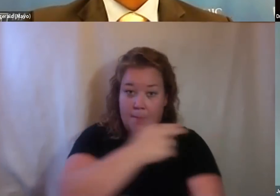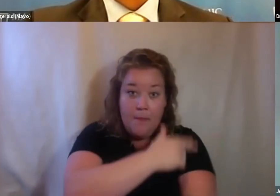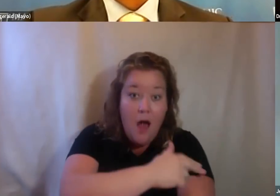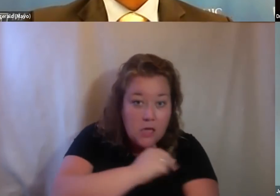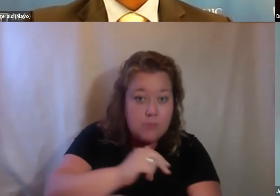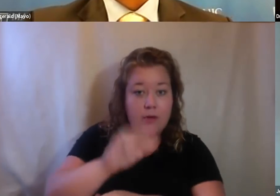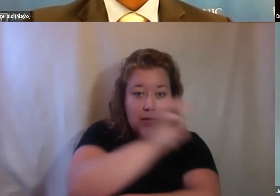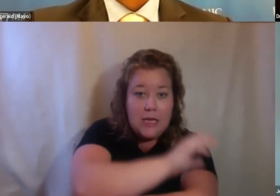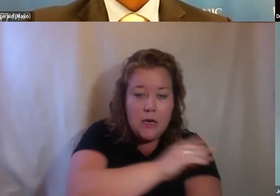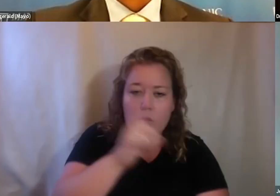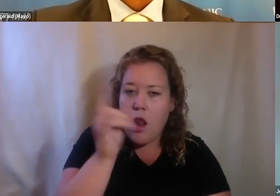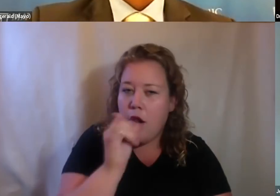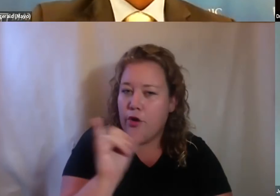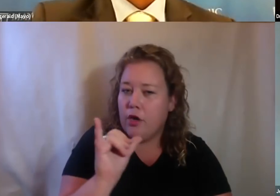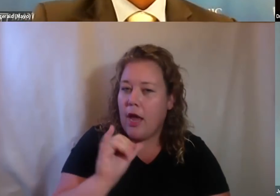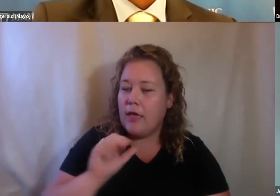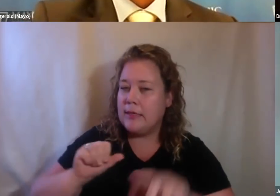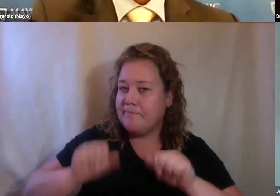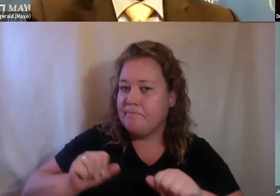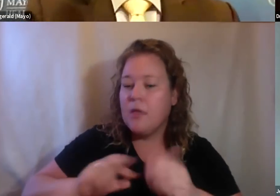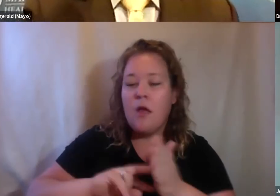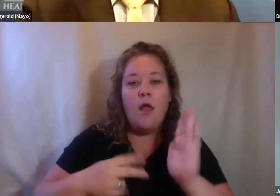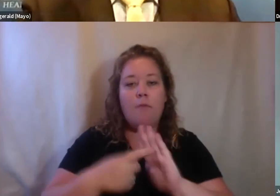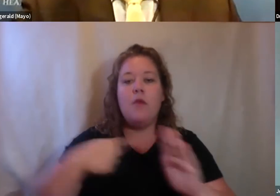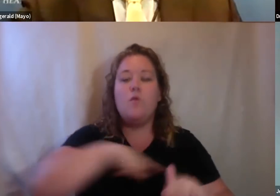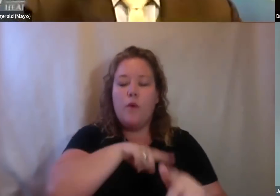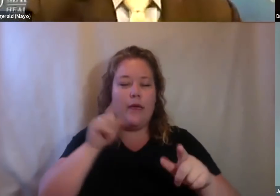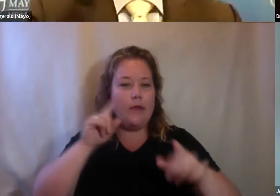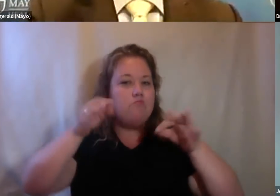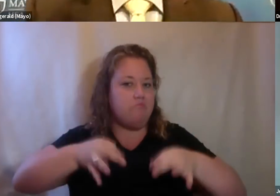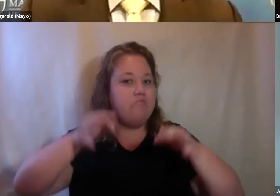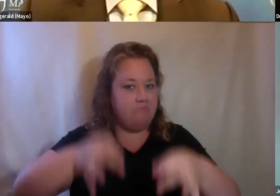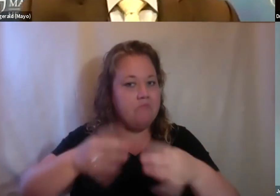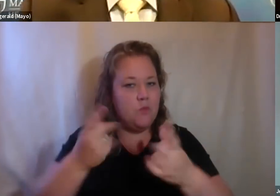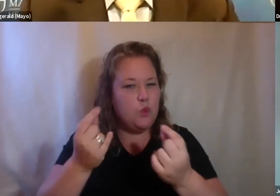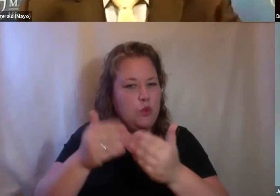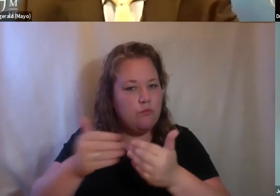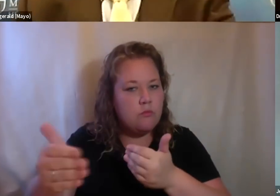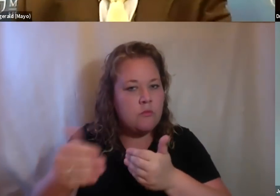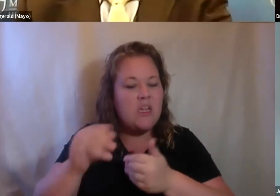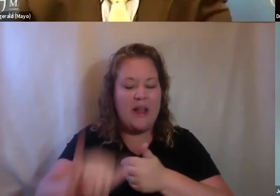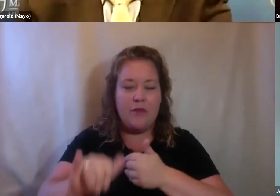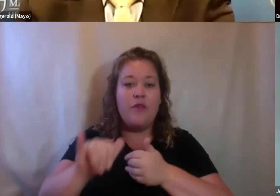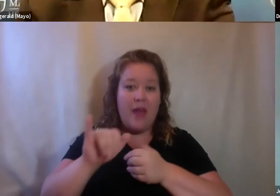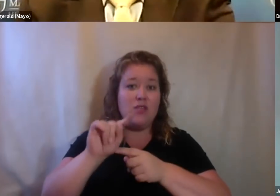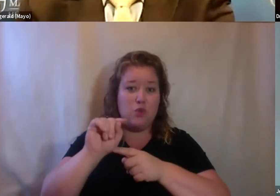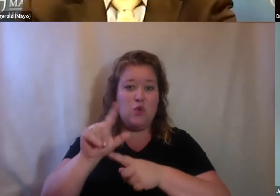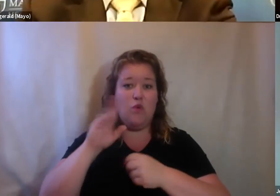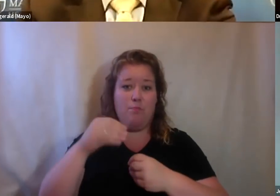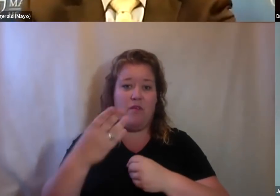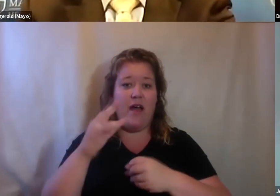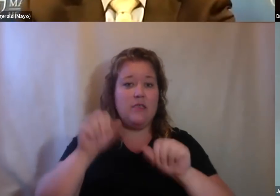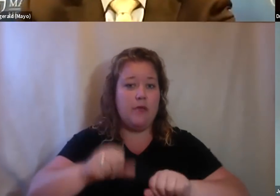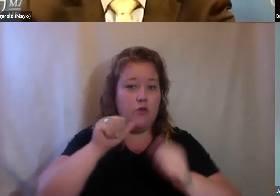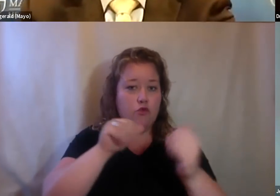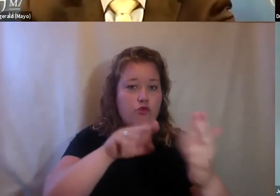capacity, so we can be making the soundest and wisest decisions. And those are two examples that this tool allows us to do that the Compass really